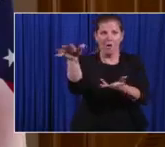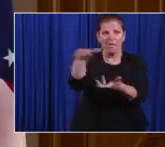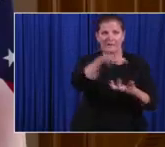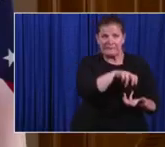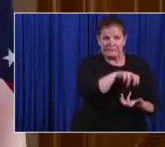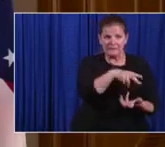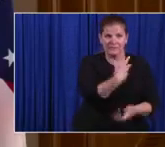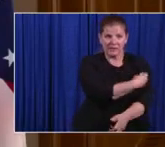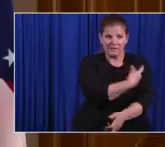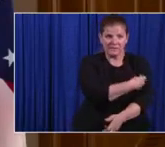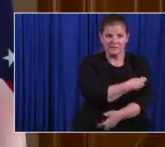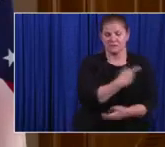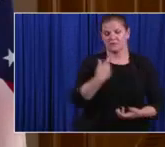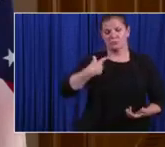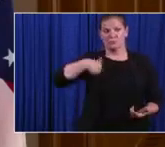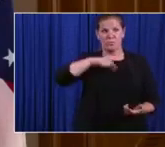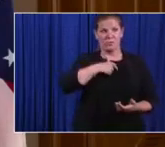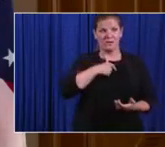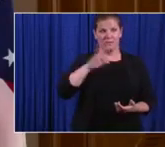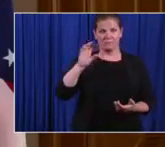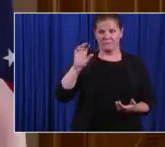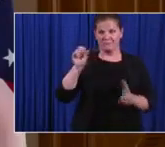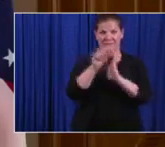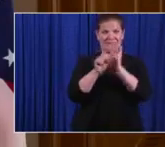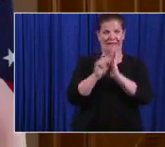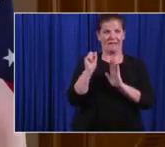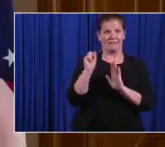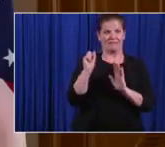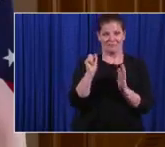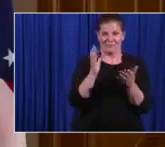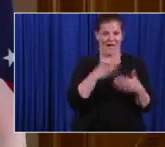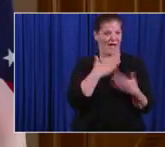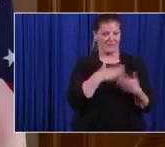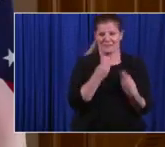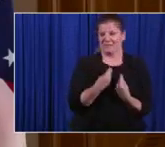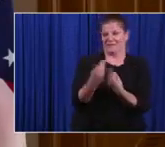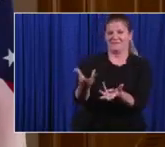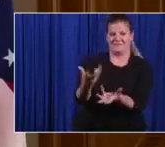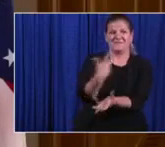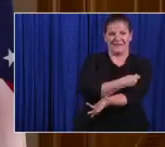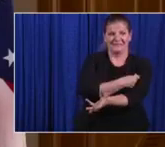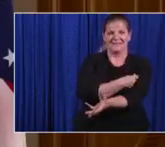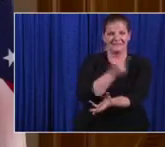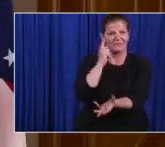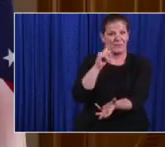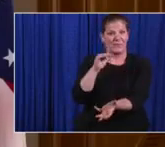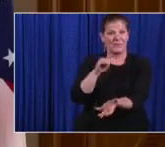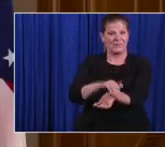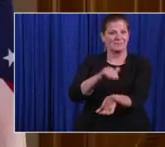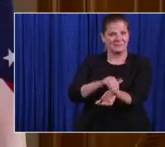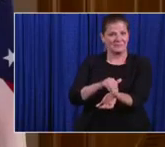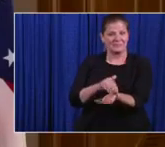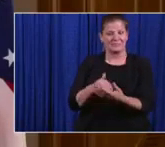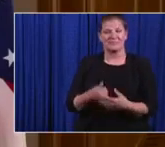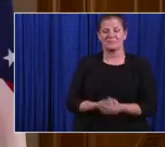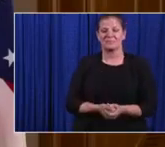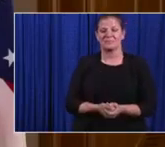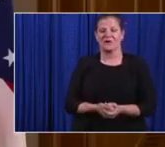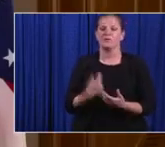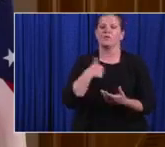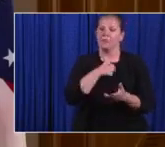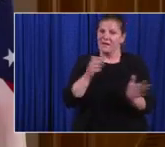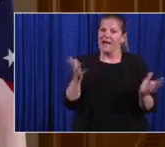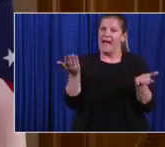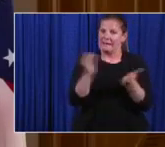want it, we're happy to make that available to them, and we will, in fact, do that. We encourage pediatricians' offices